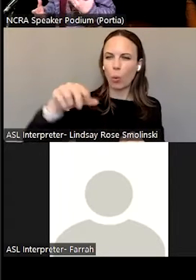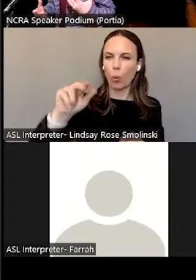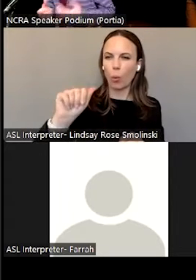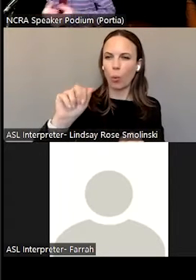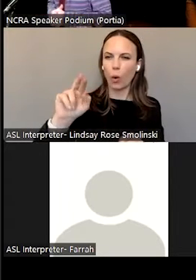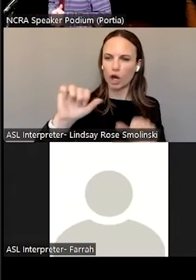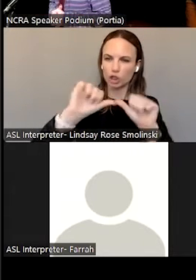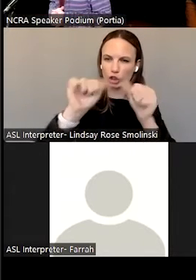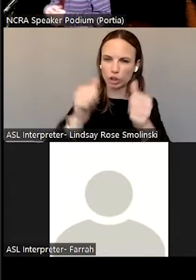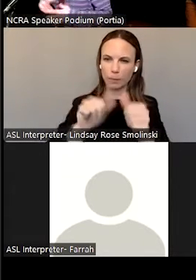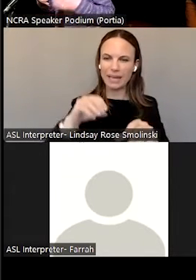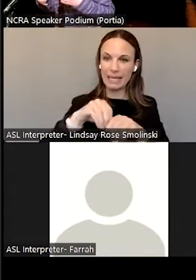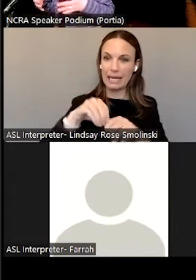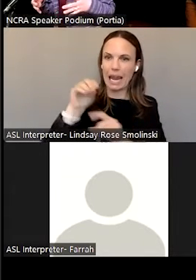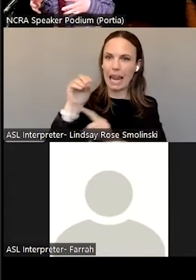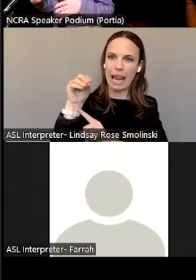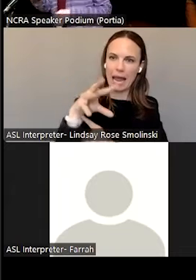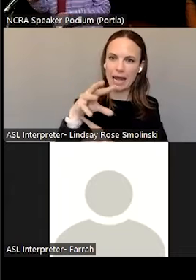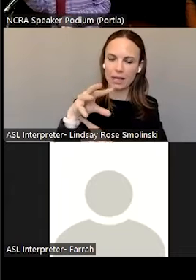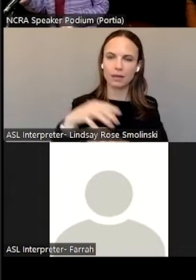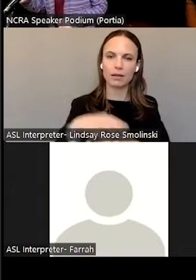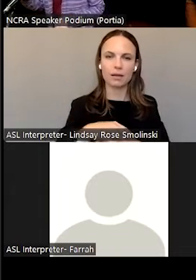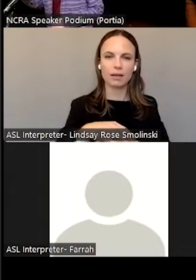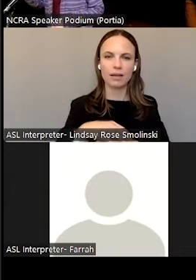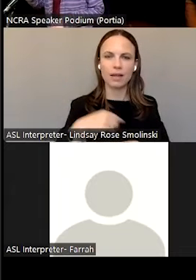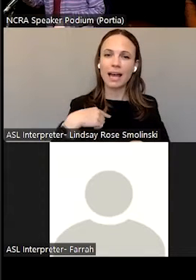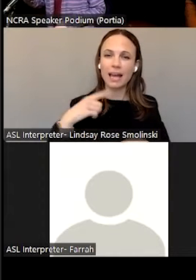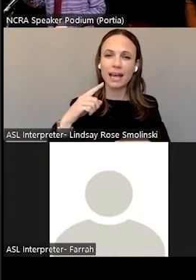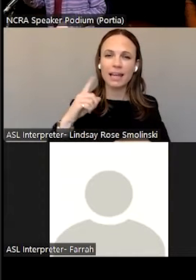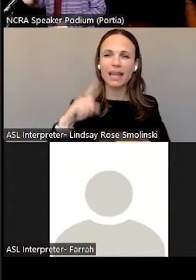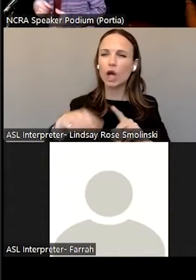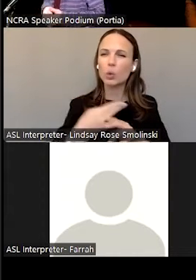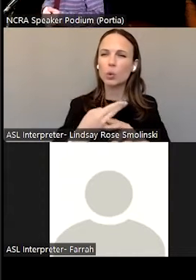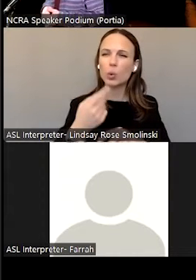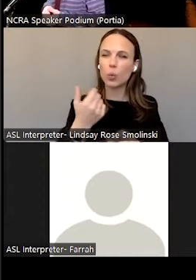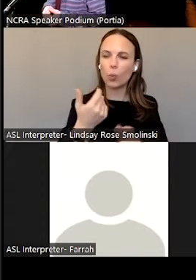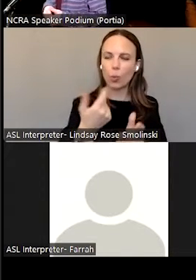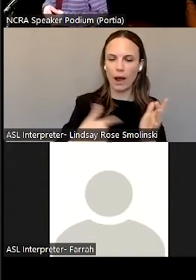in lighting. So when I can't use ones that have a handle,